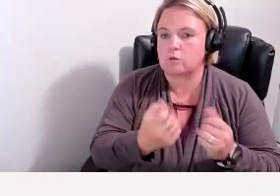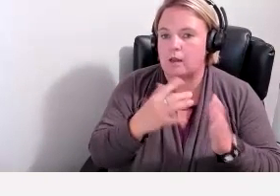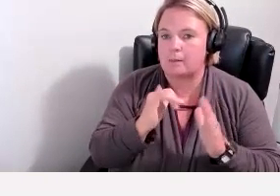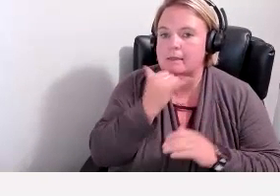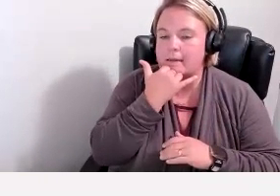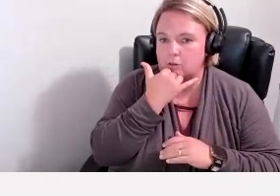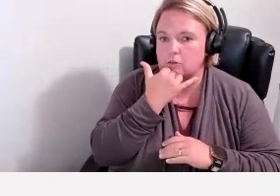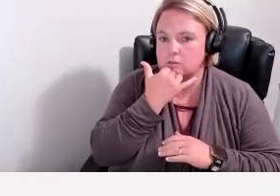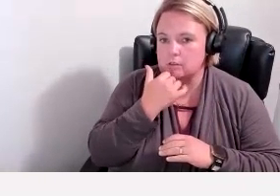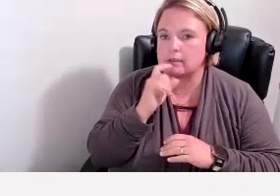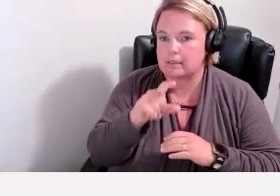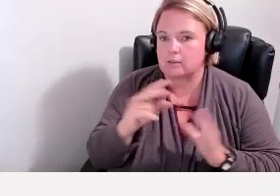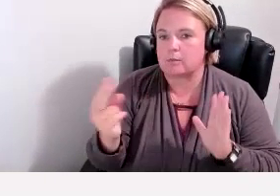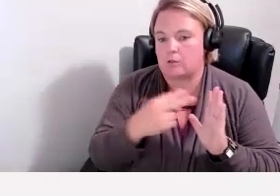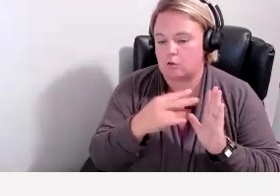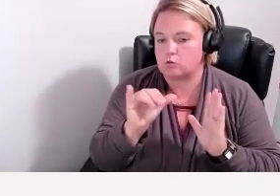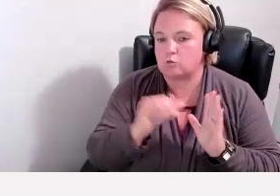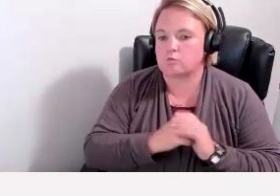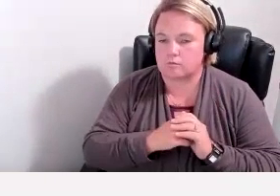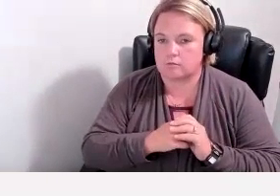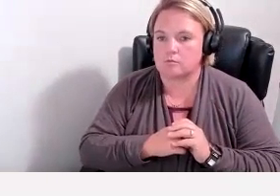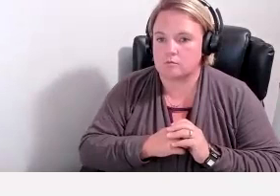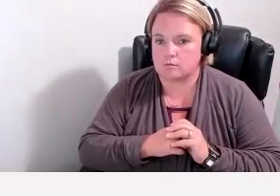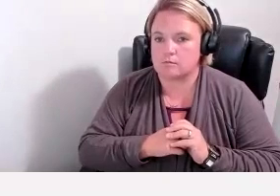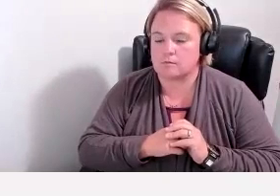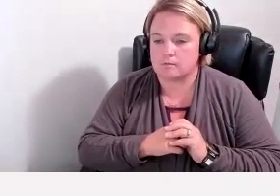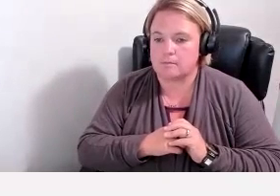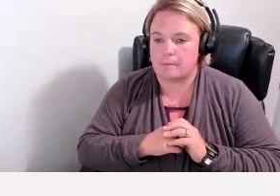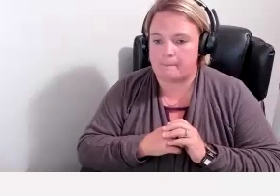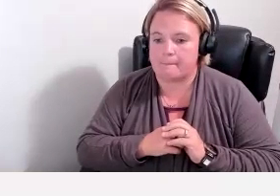to be looked at. Yeah.